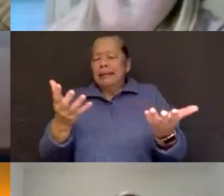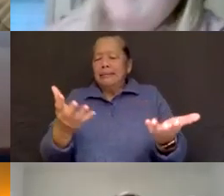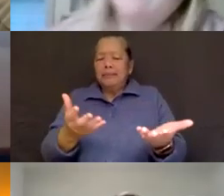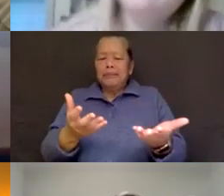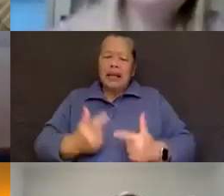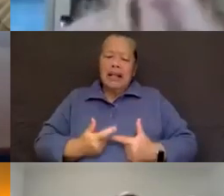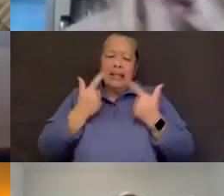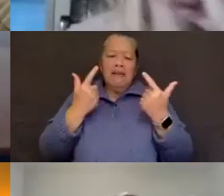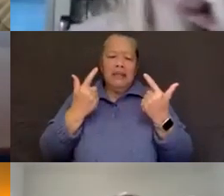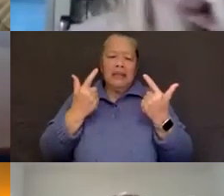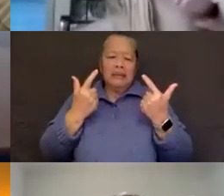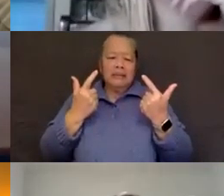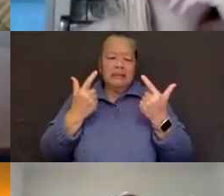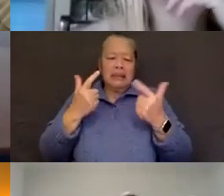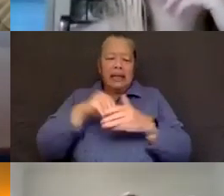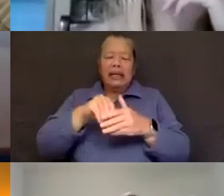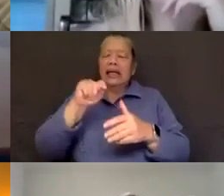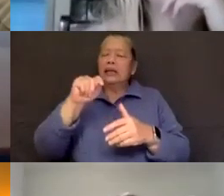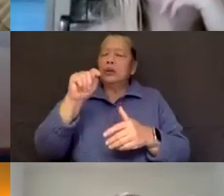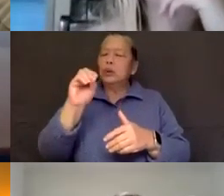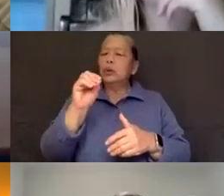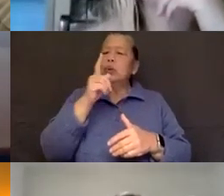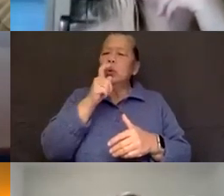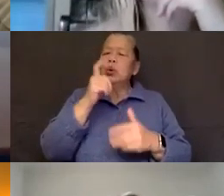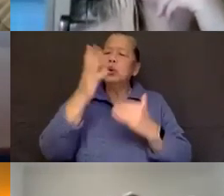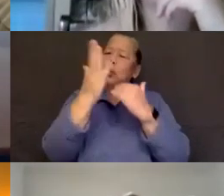living into who you're called to be and all that. So.